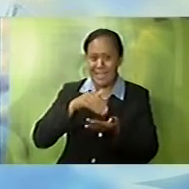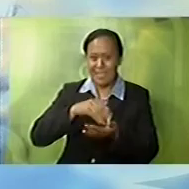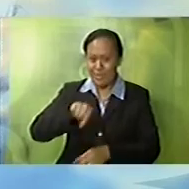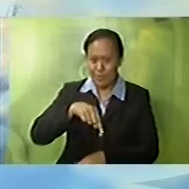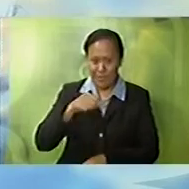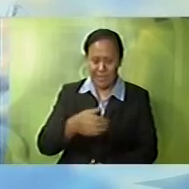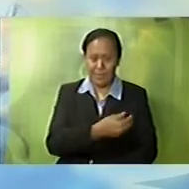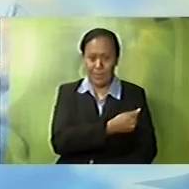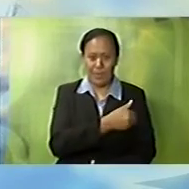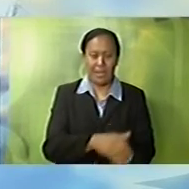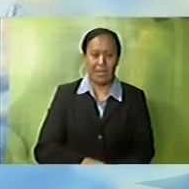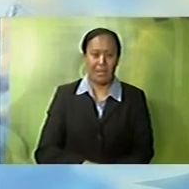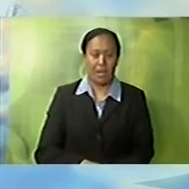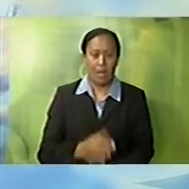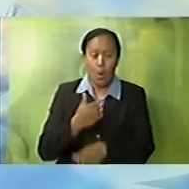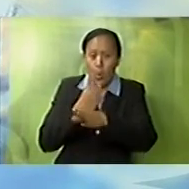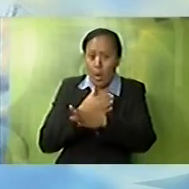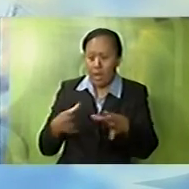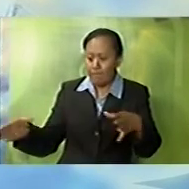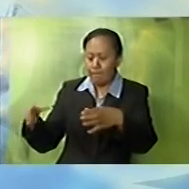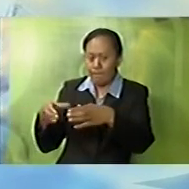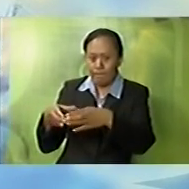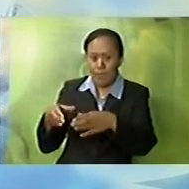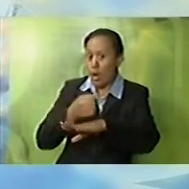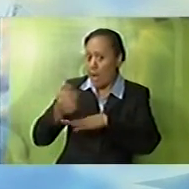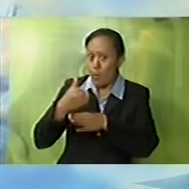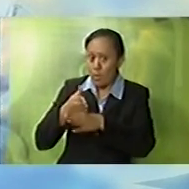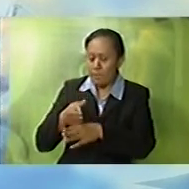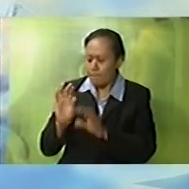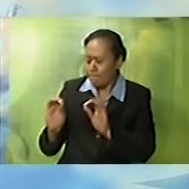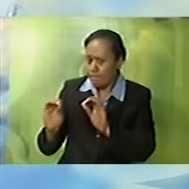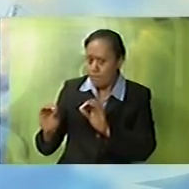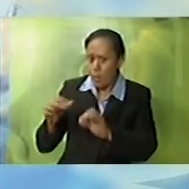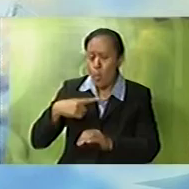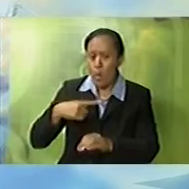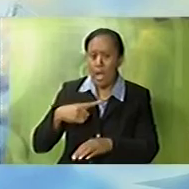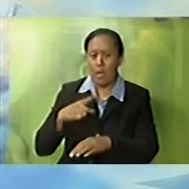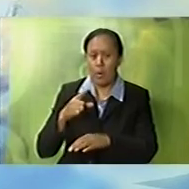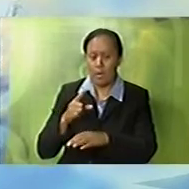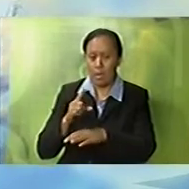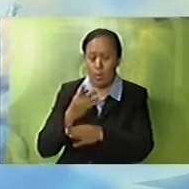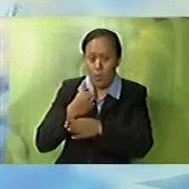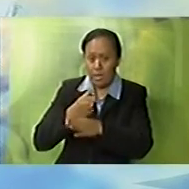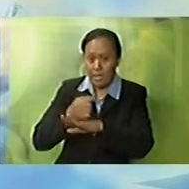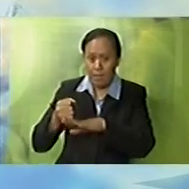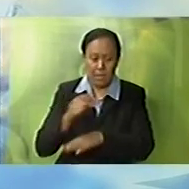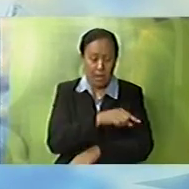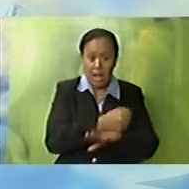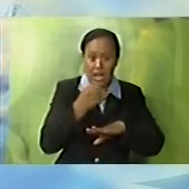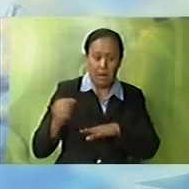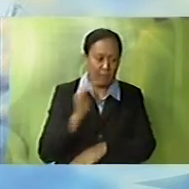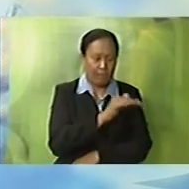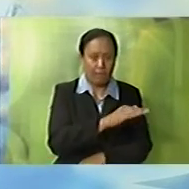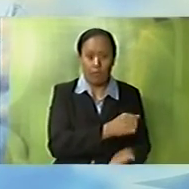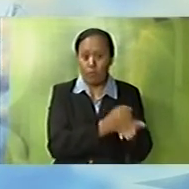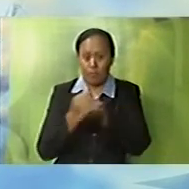this morning. The officials will now form a pool of civil servants trained in international diplomacy that government can call on when the need